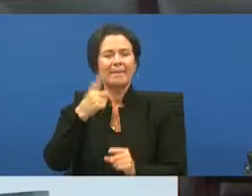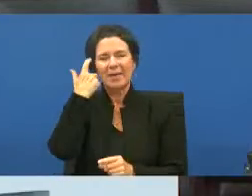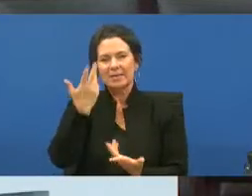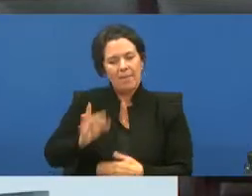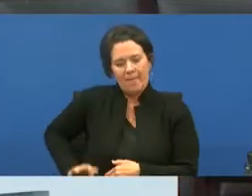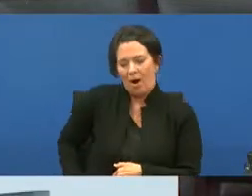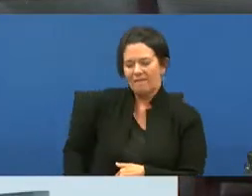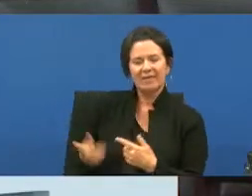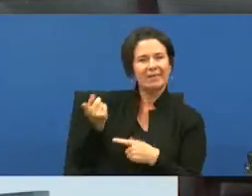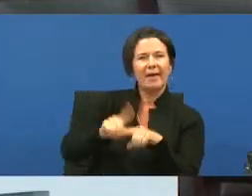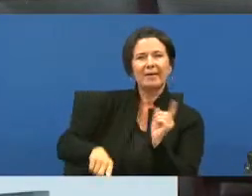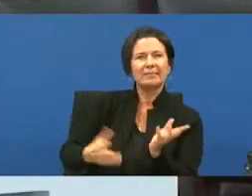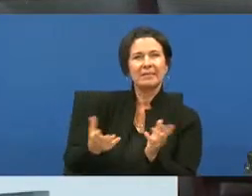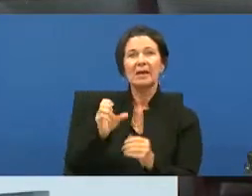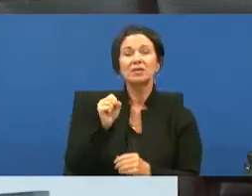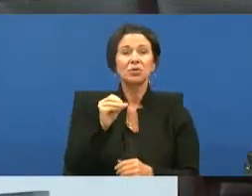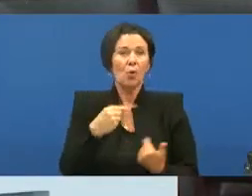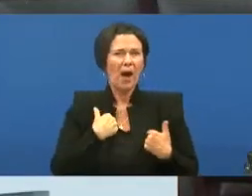I said,